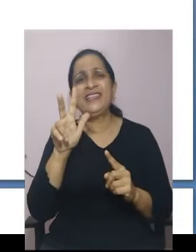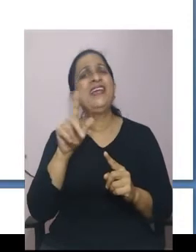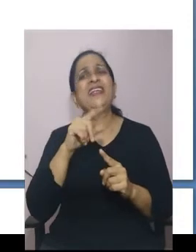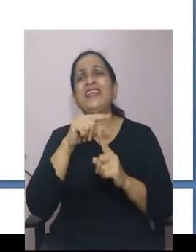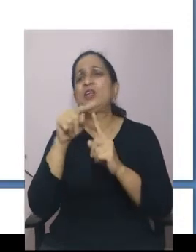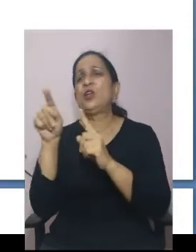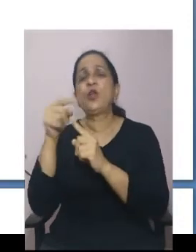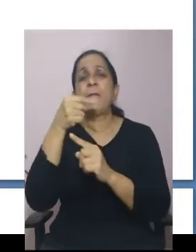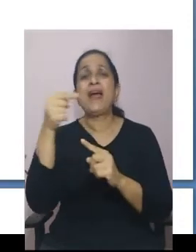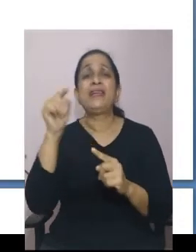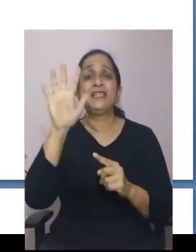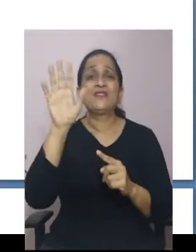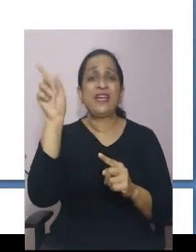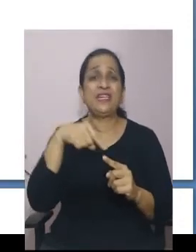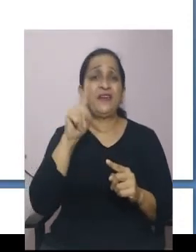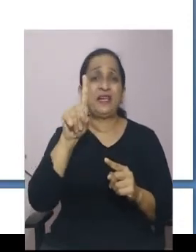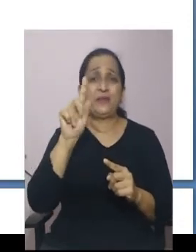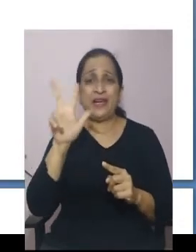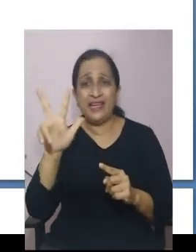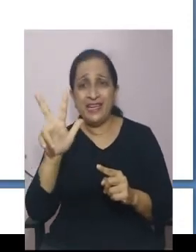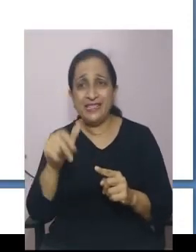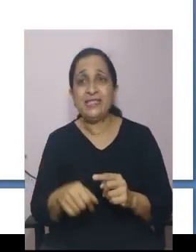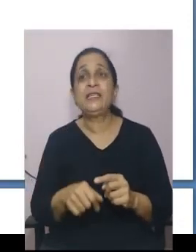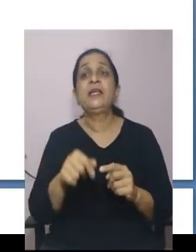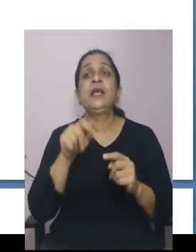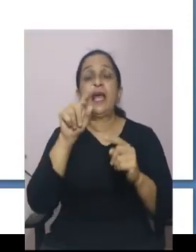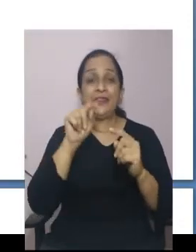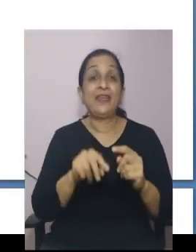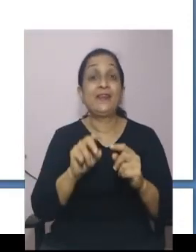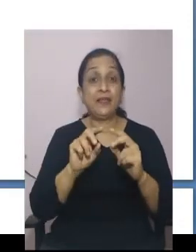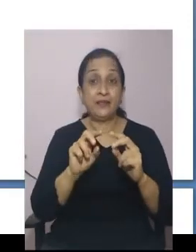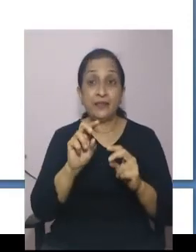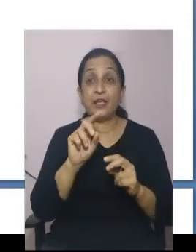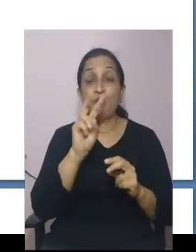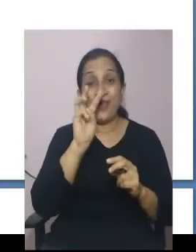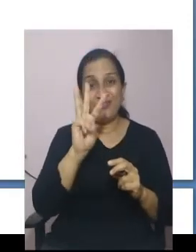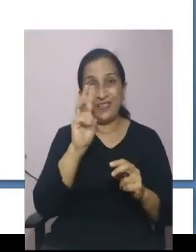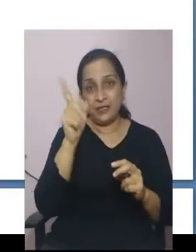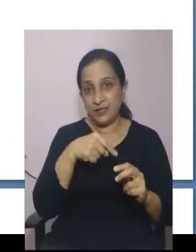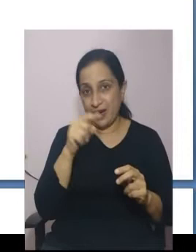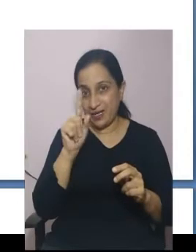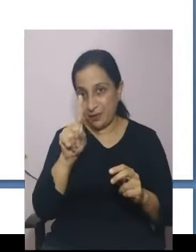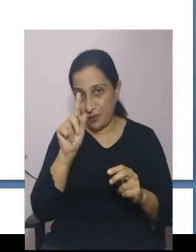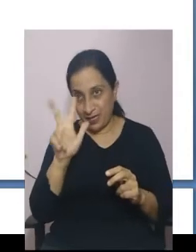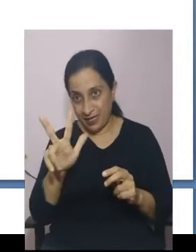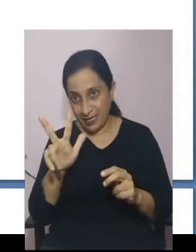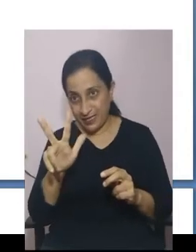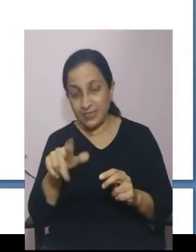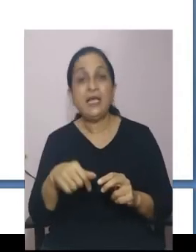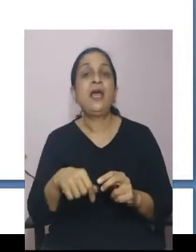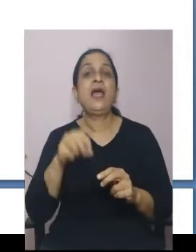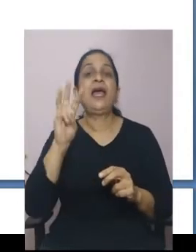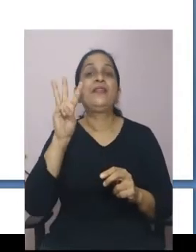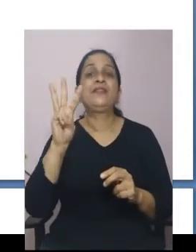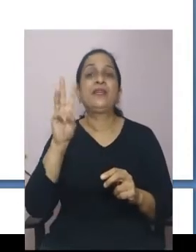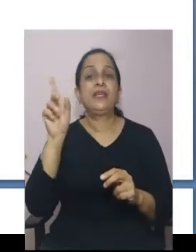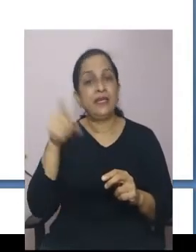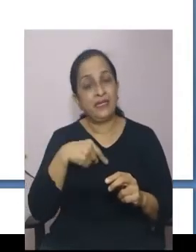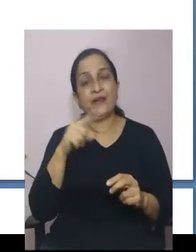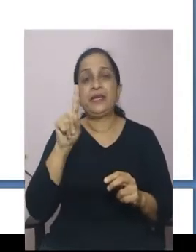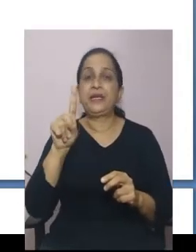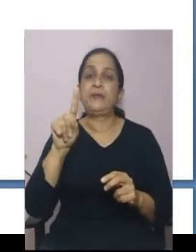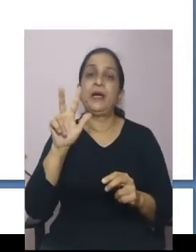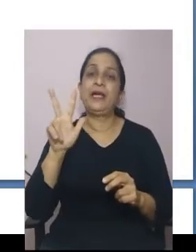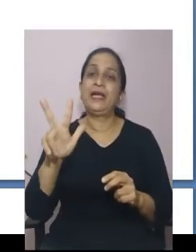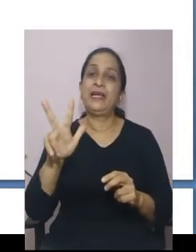just do it divided by 18 each element. So this becomes 1 by 18, minus 5 by 18, 3 by 18, and 3 by